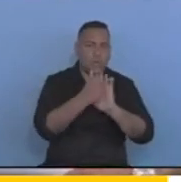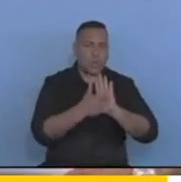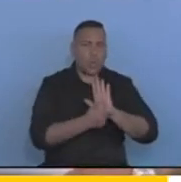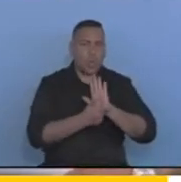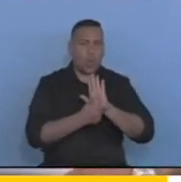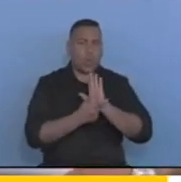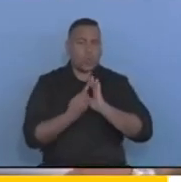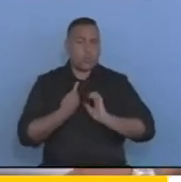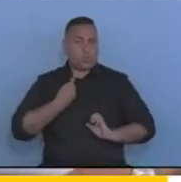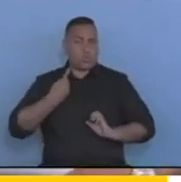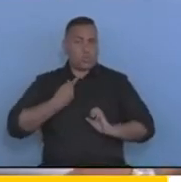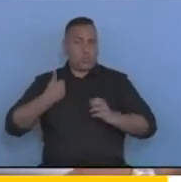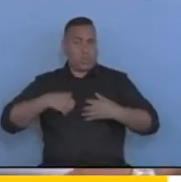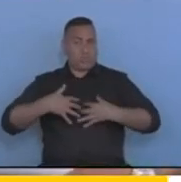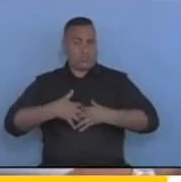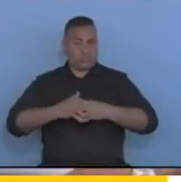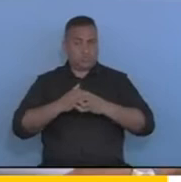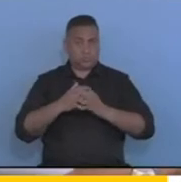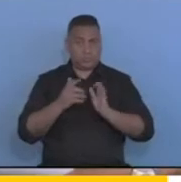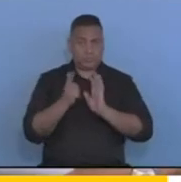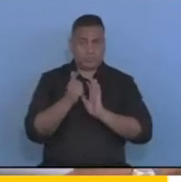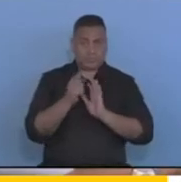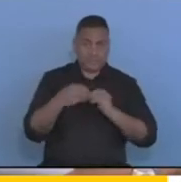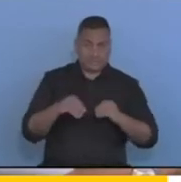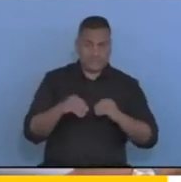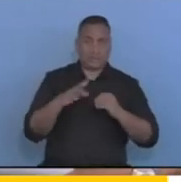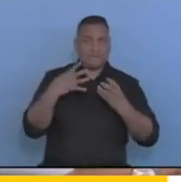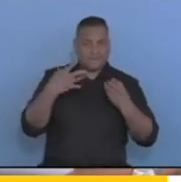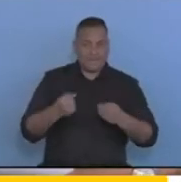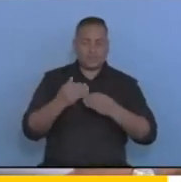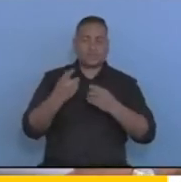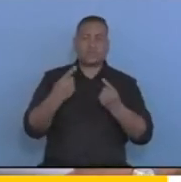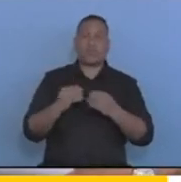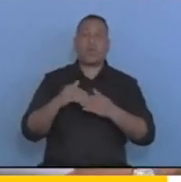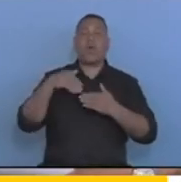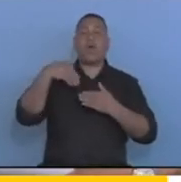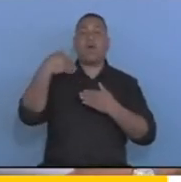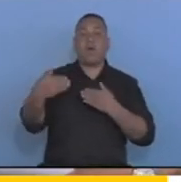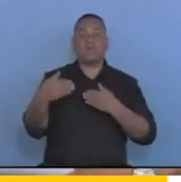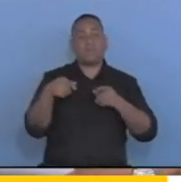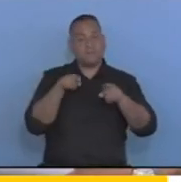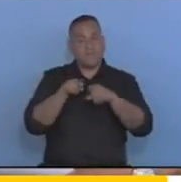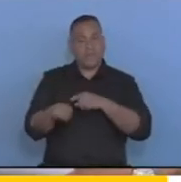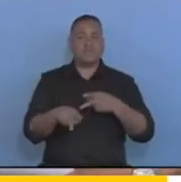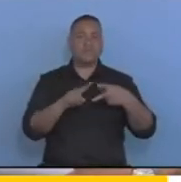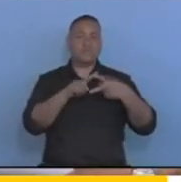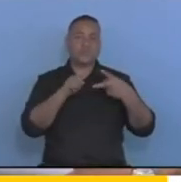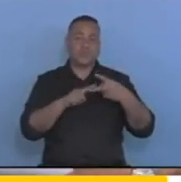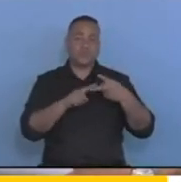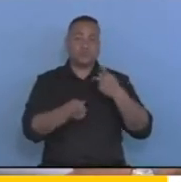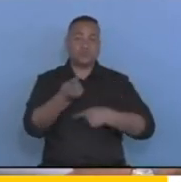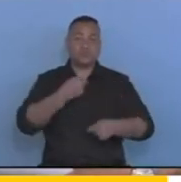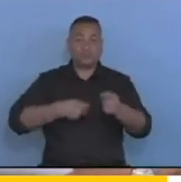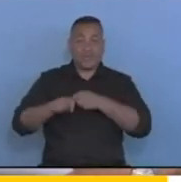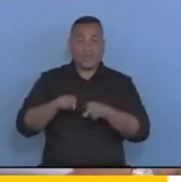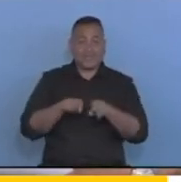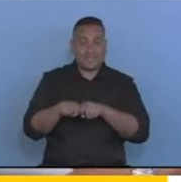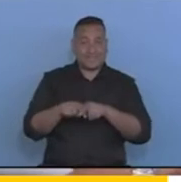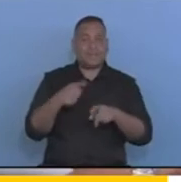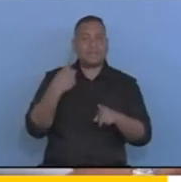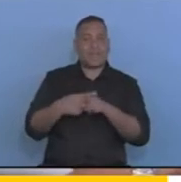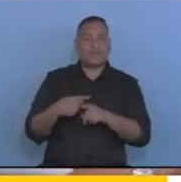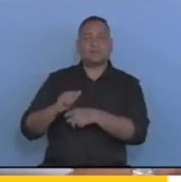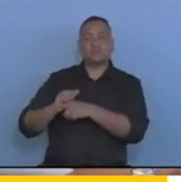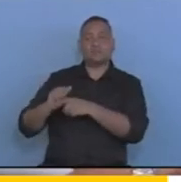one day, and then you must do, after you've passed all 2, your treaties, your code